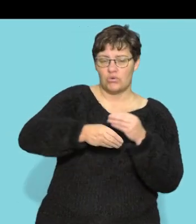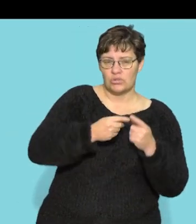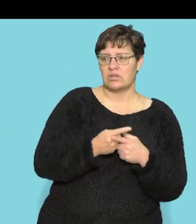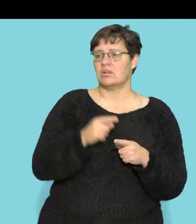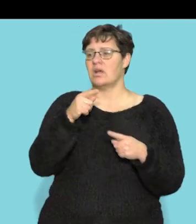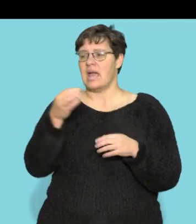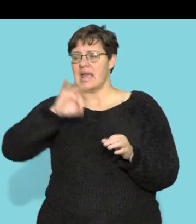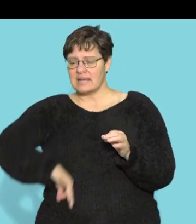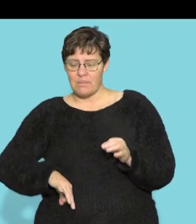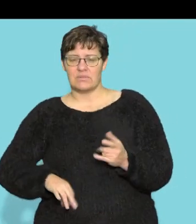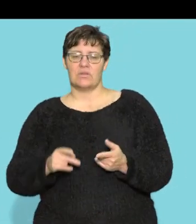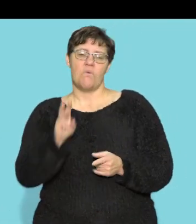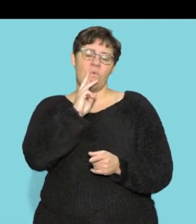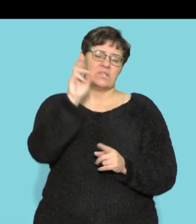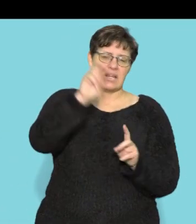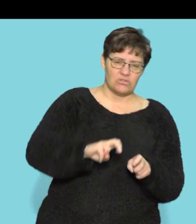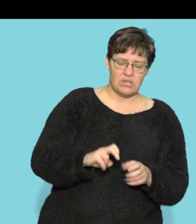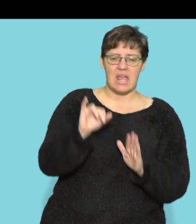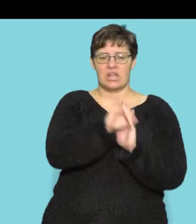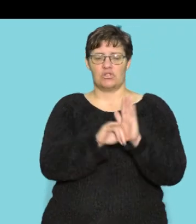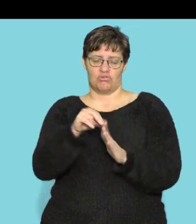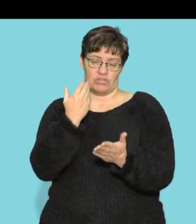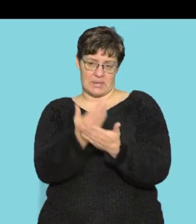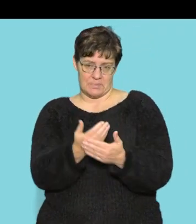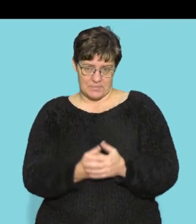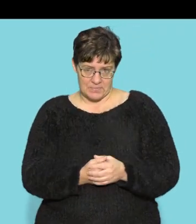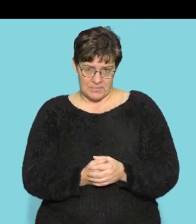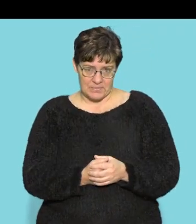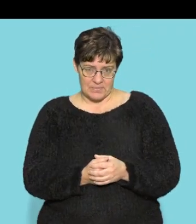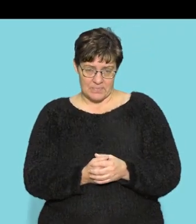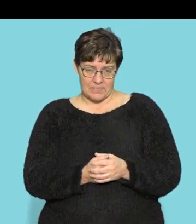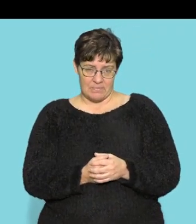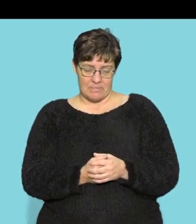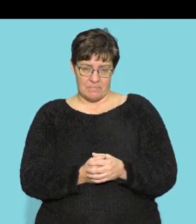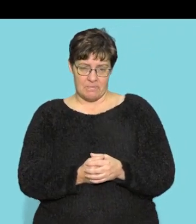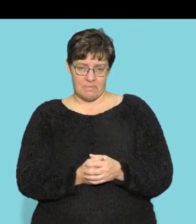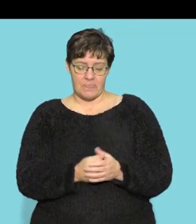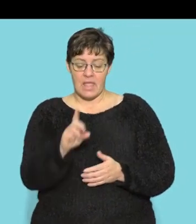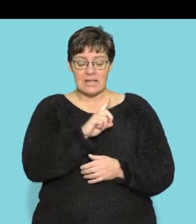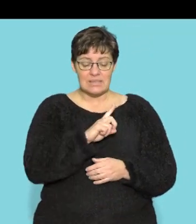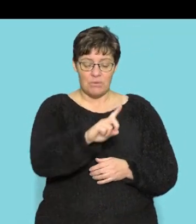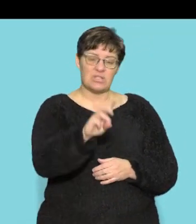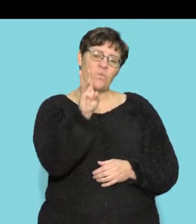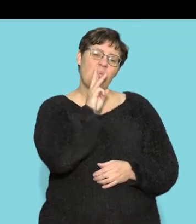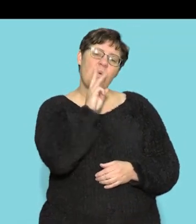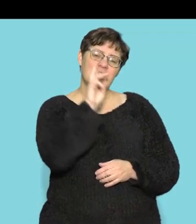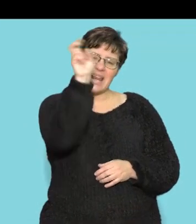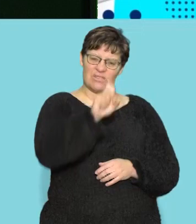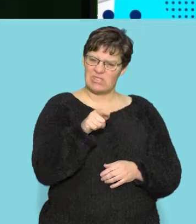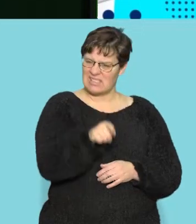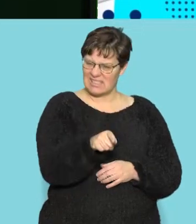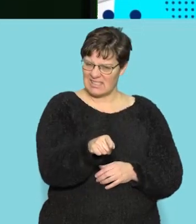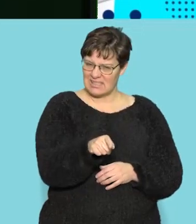electricity, and your insurance claim. Right? So, let me just explain. A deposit on water and